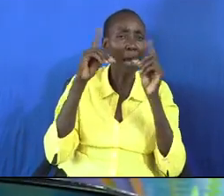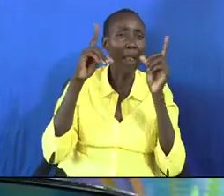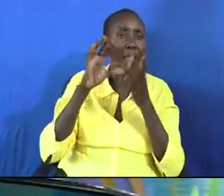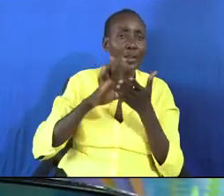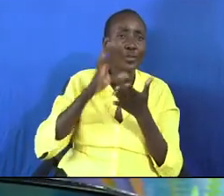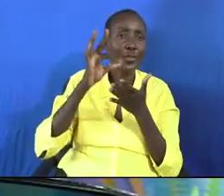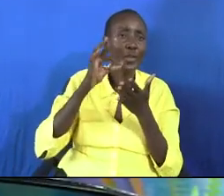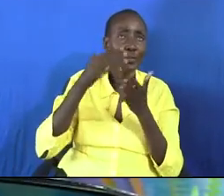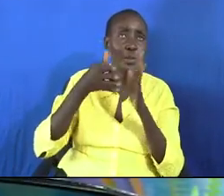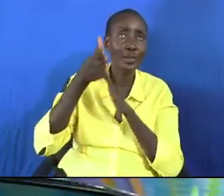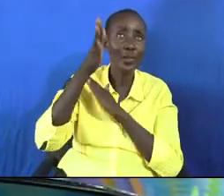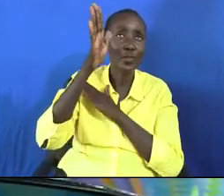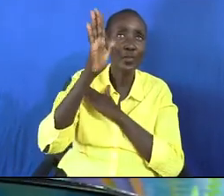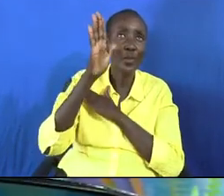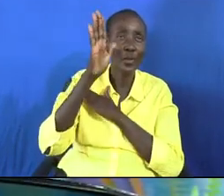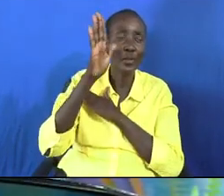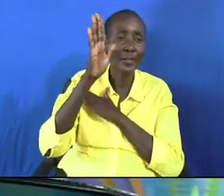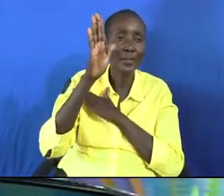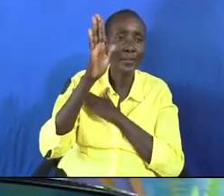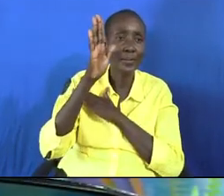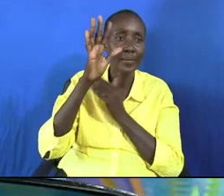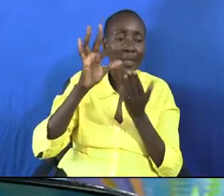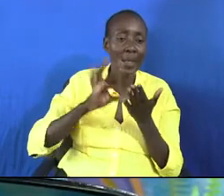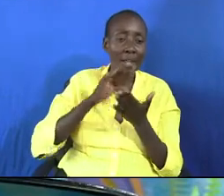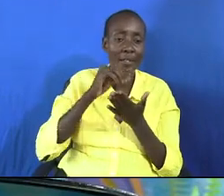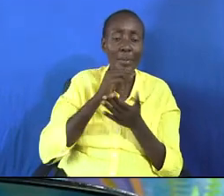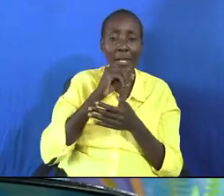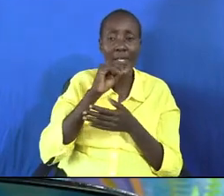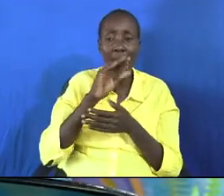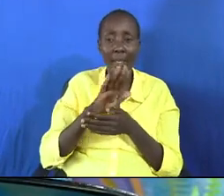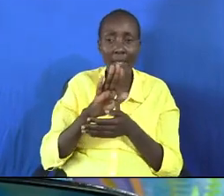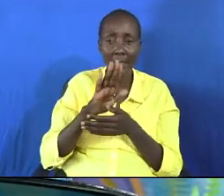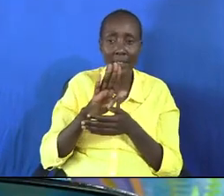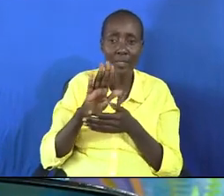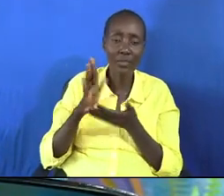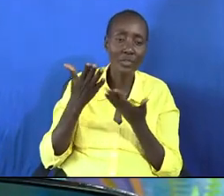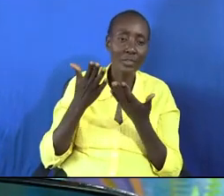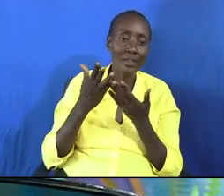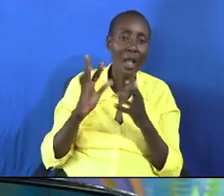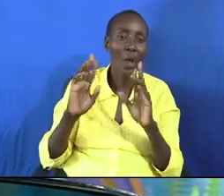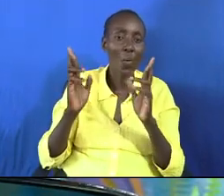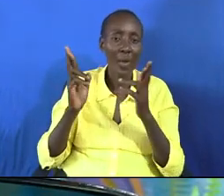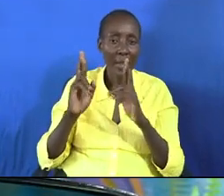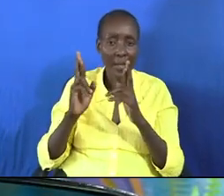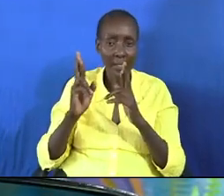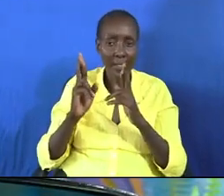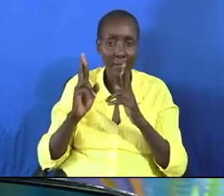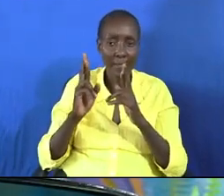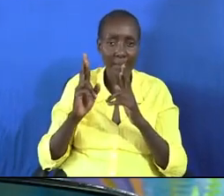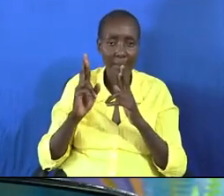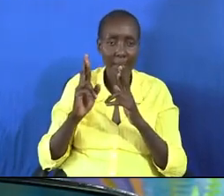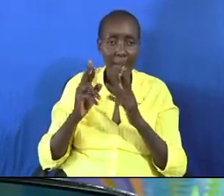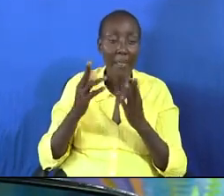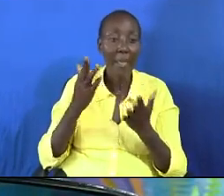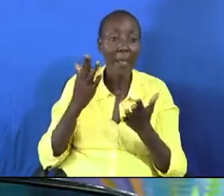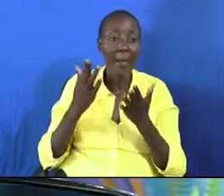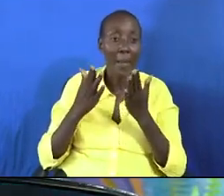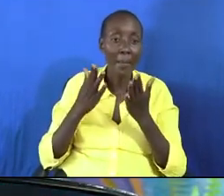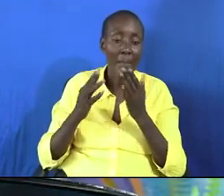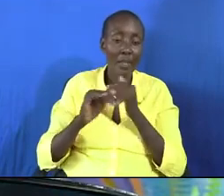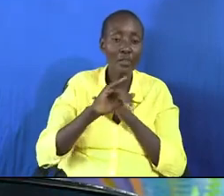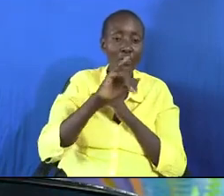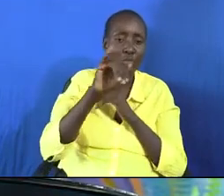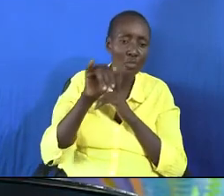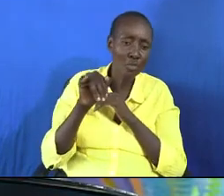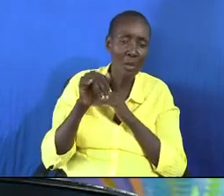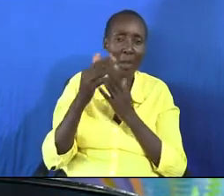of God. His spirit was so heightened. Maybe Joshua